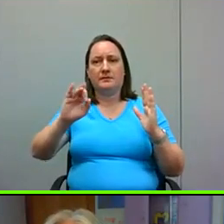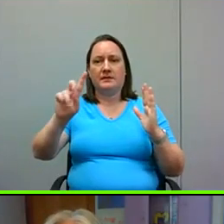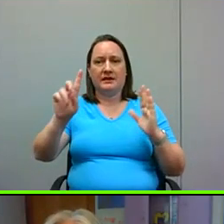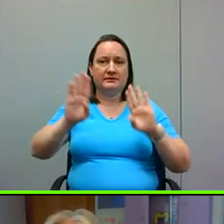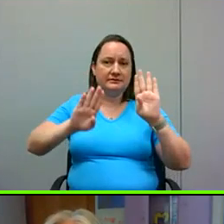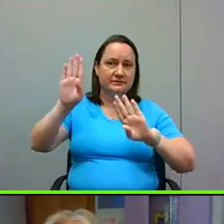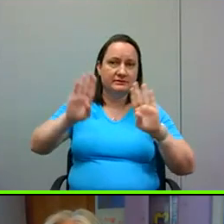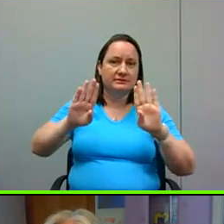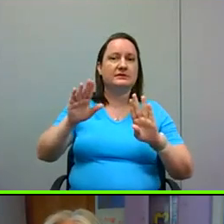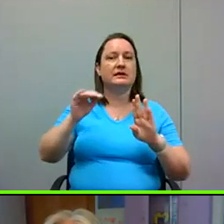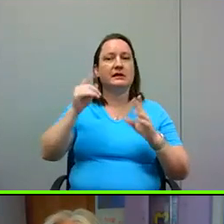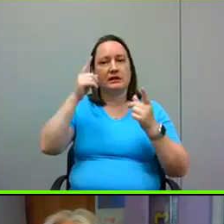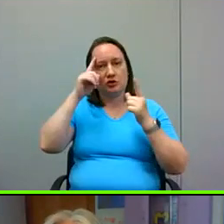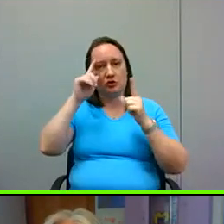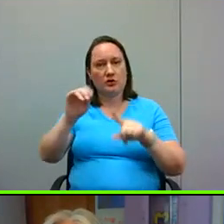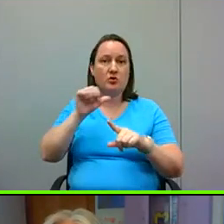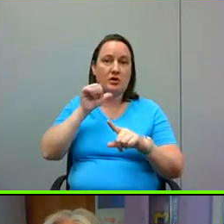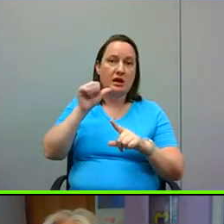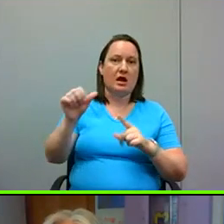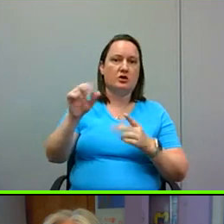with the 2 bidders.